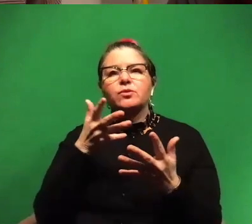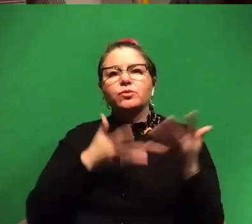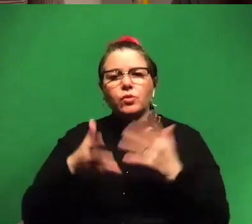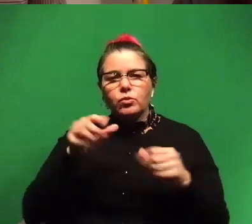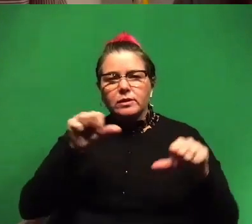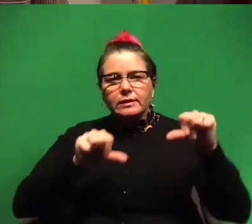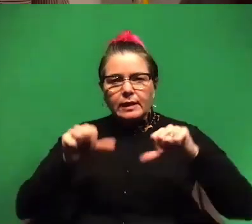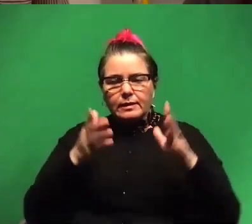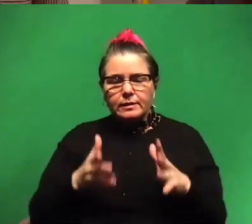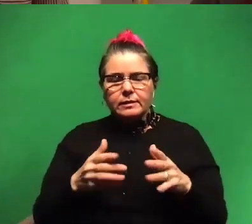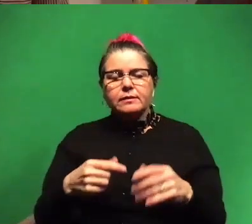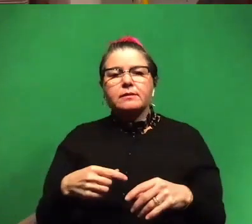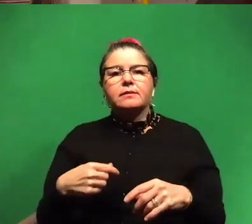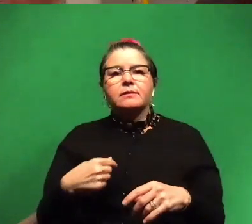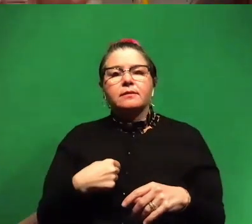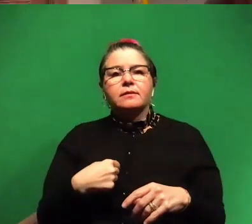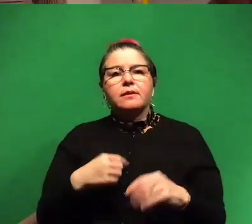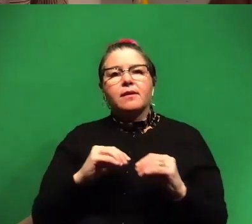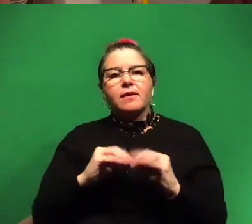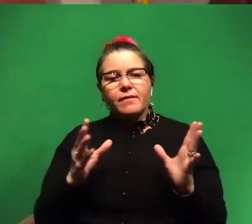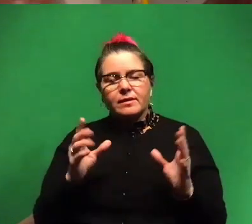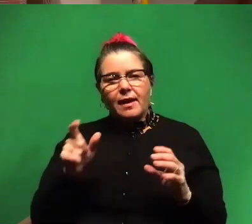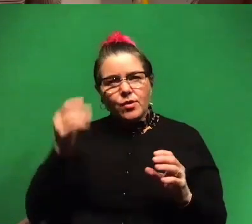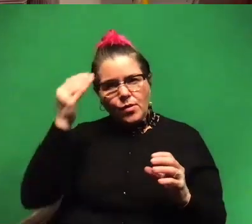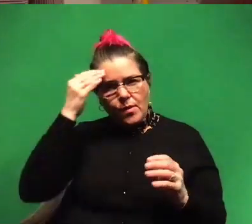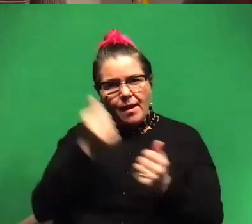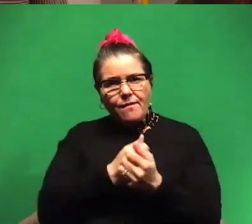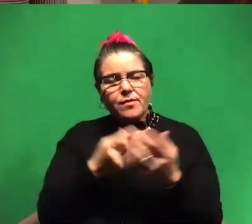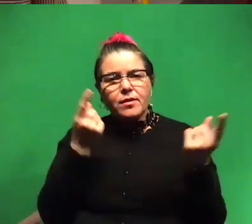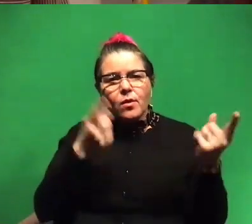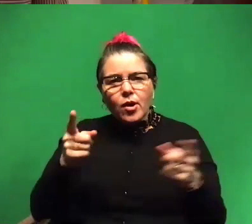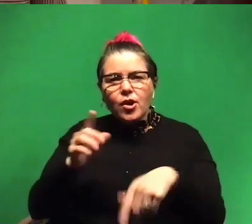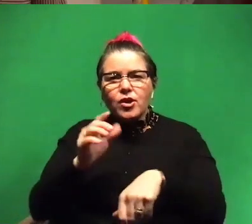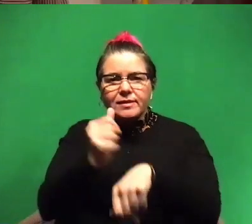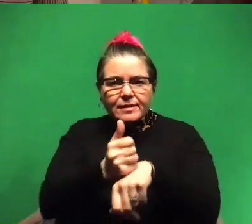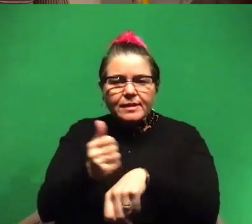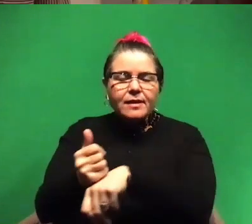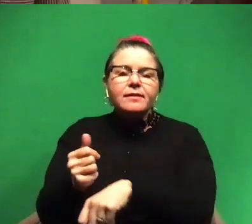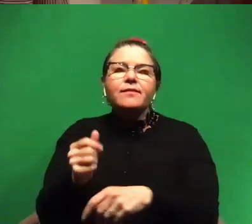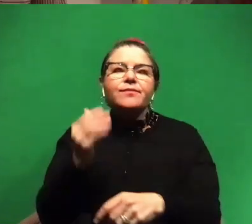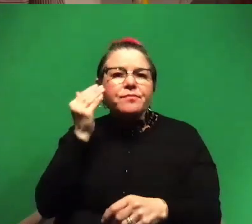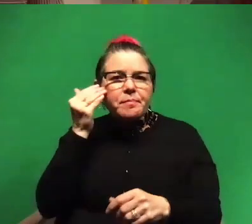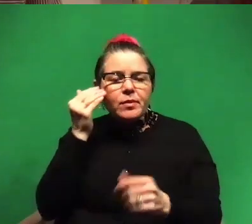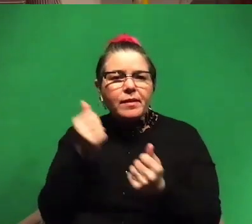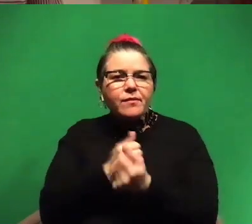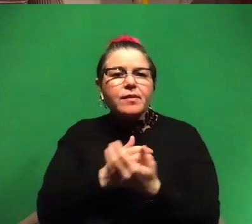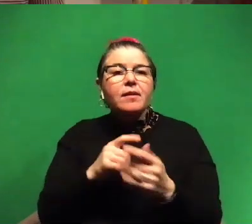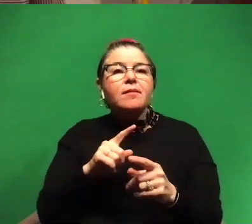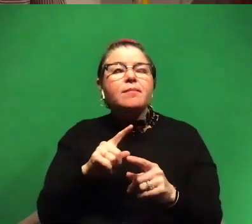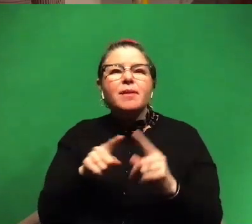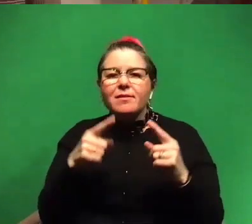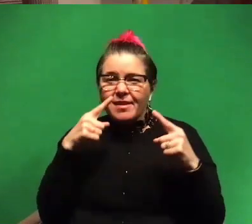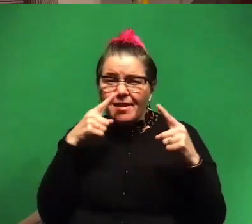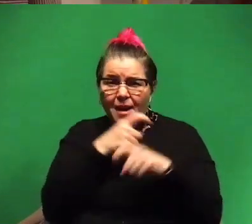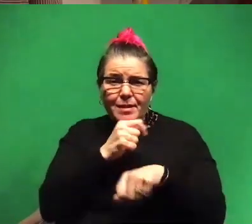So I have, obviously I have to know everything that's going on site and be familiar with all of that. But they're such complicated sites